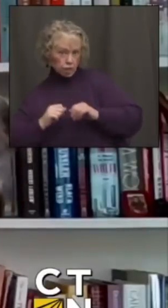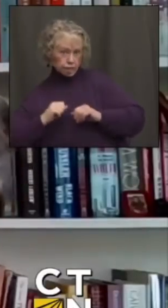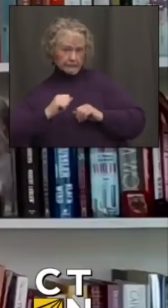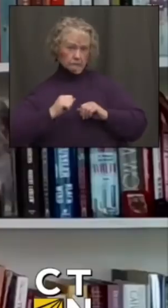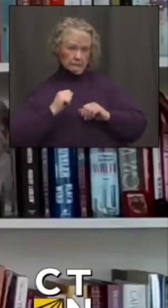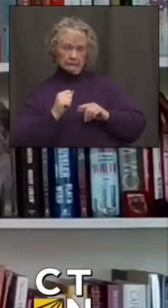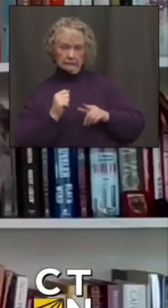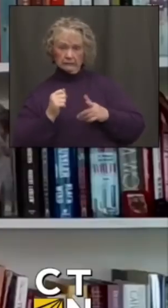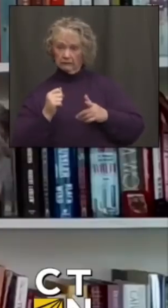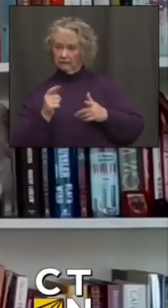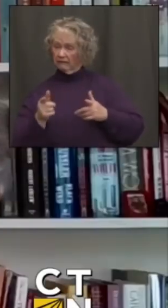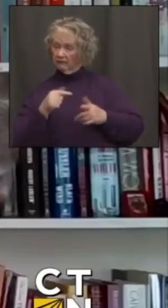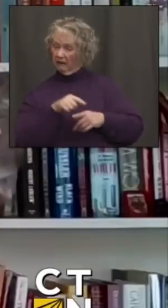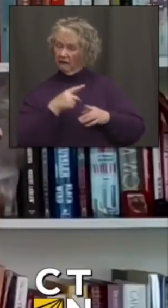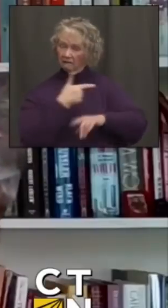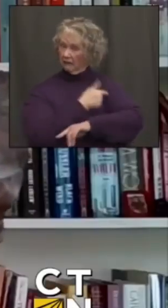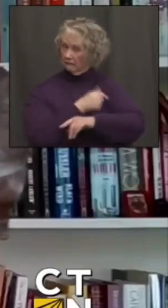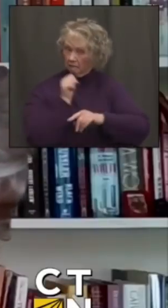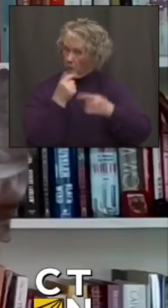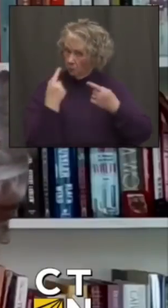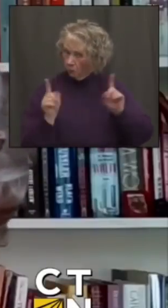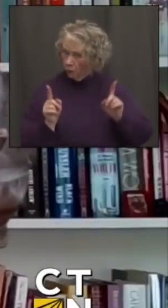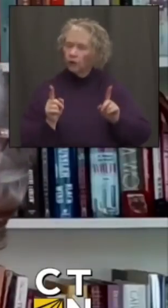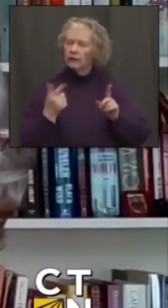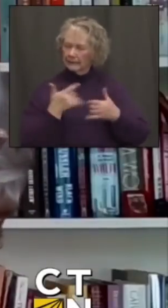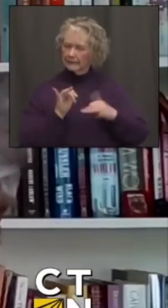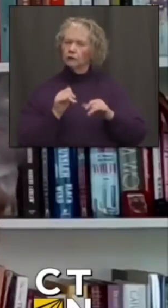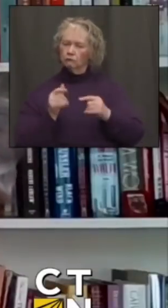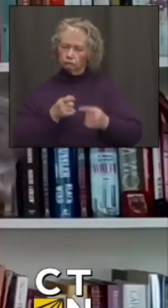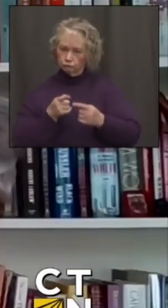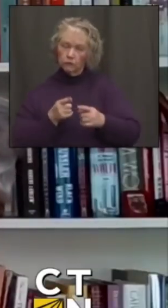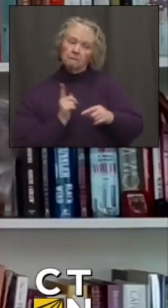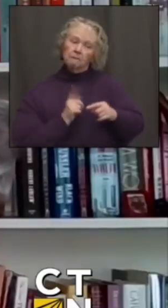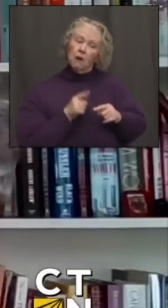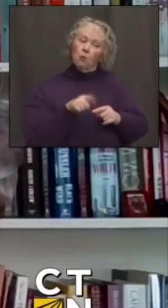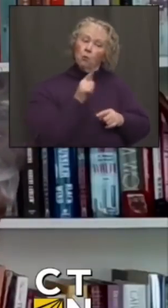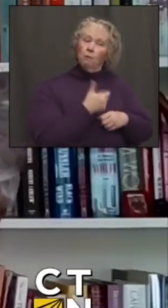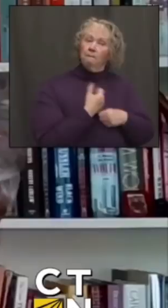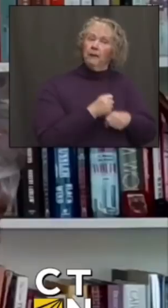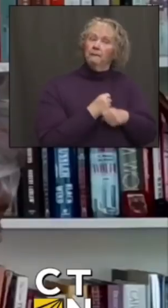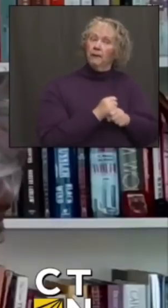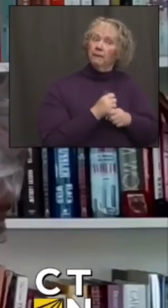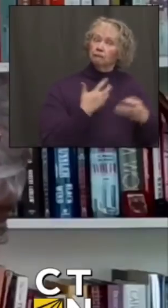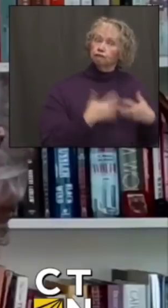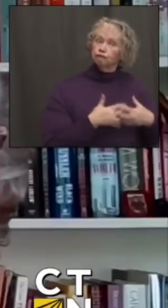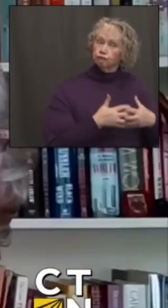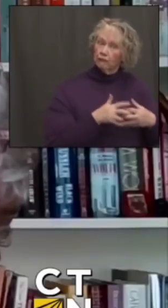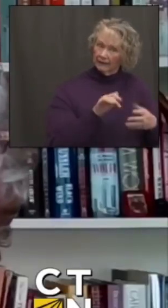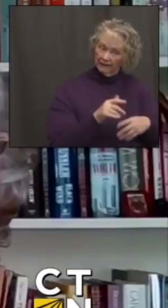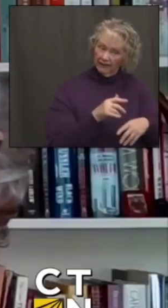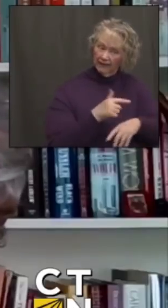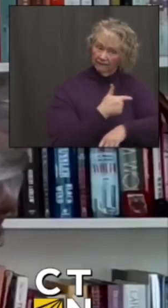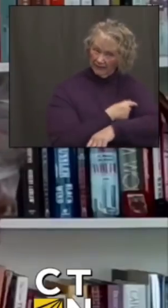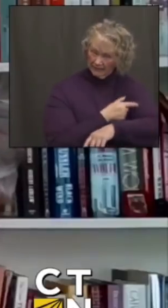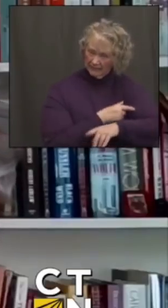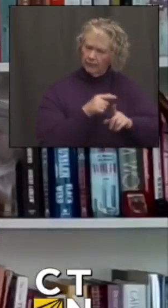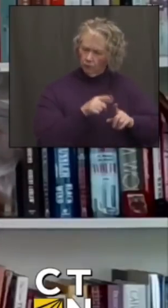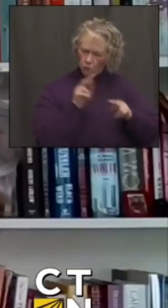good news. But scientists around the world are monitoring all of these variants and